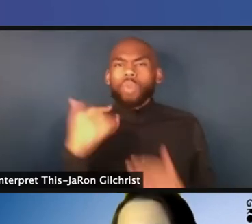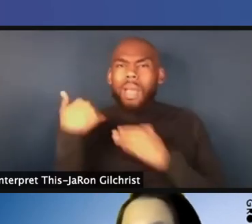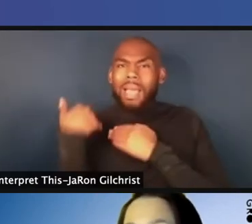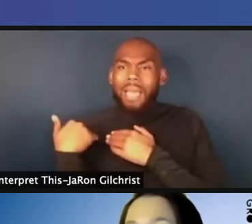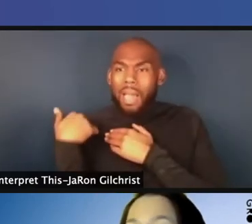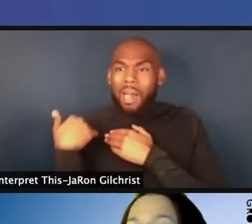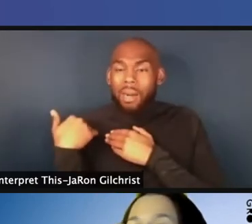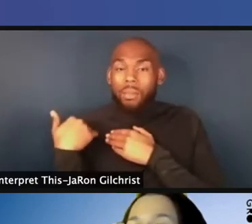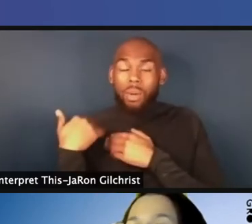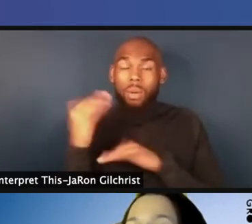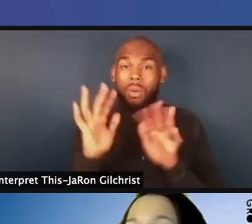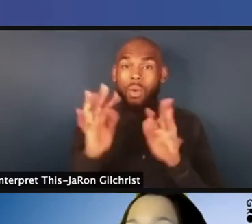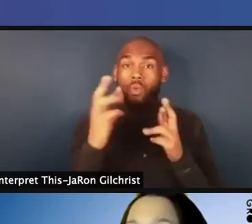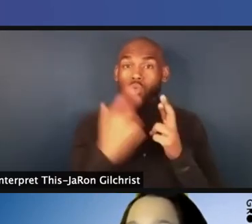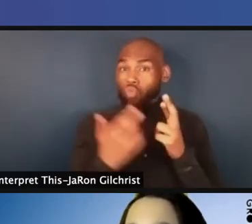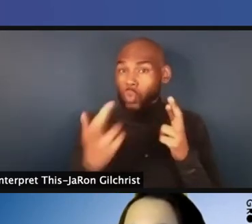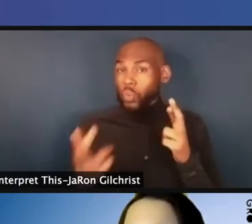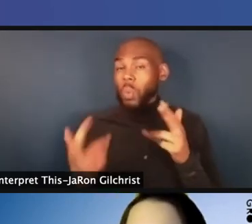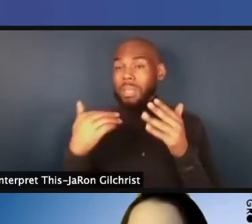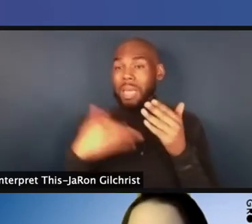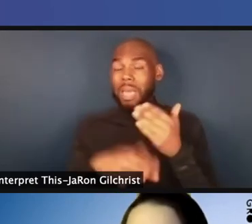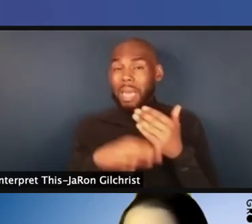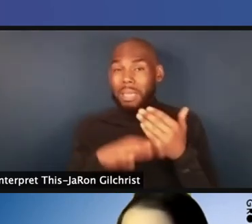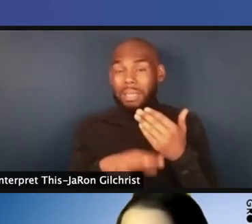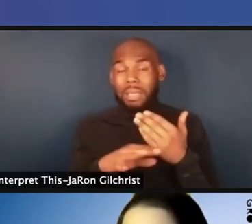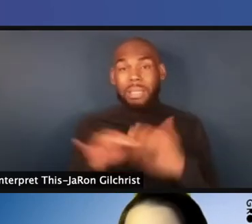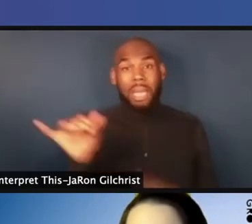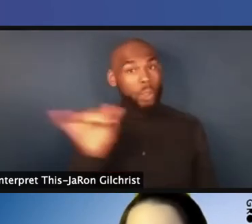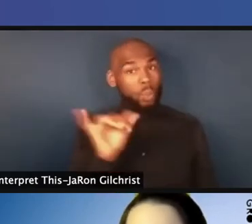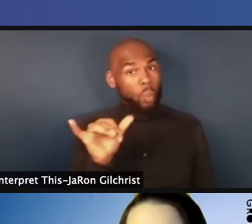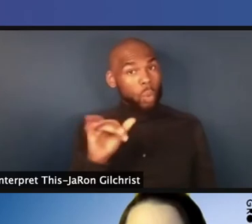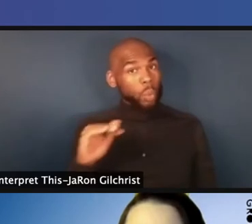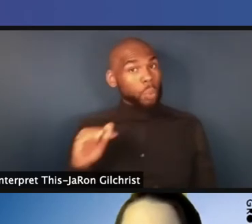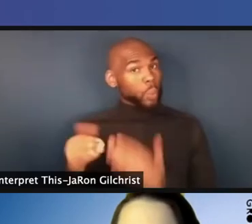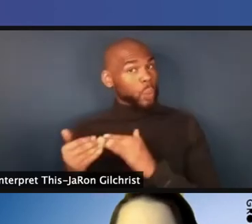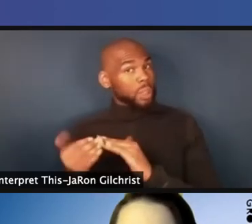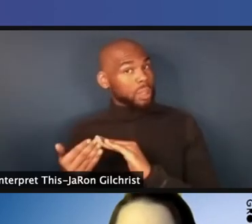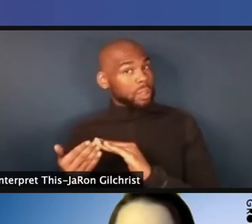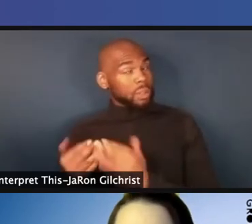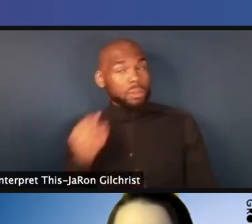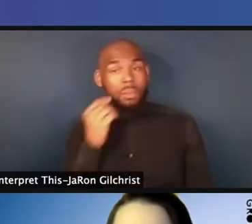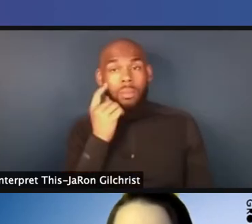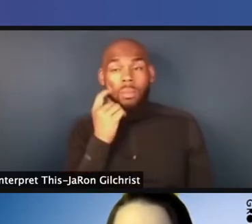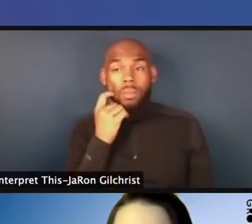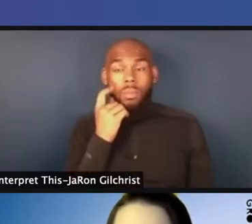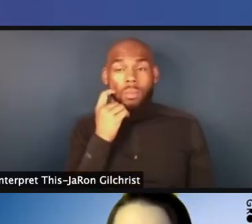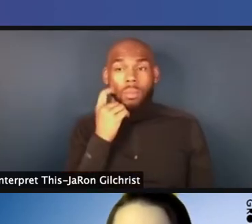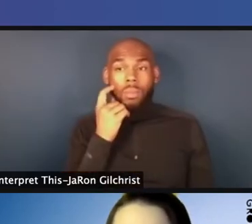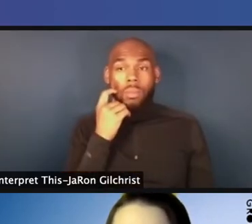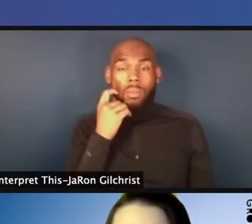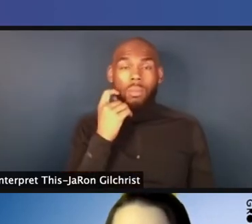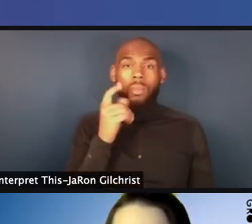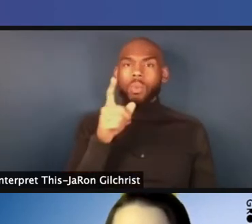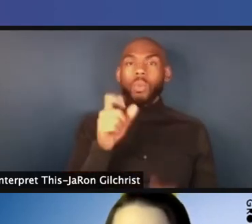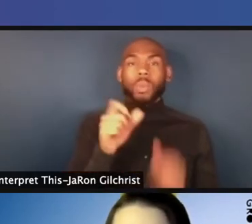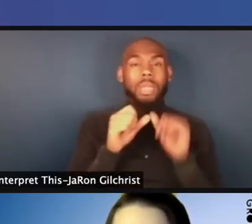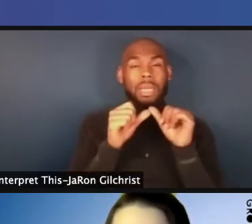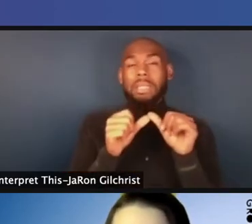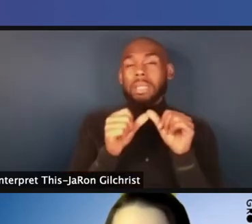to resources and access as well in your community. And whatever you just like, you just keep going down that way. I